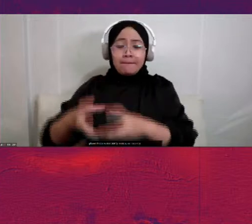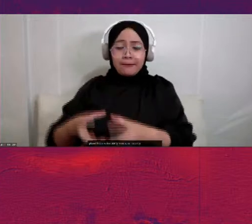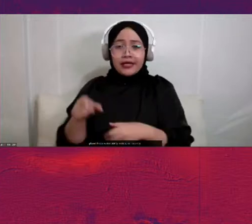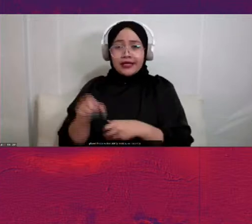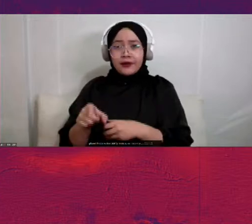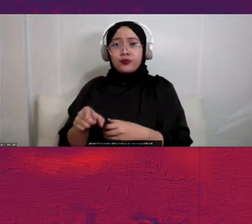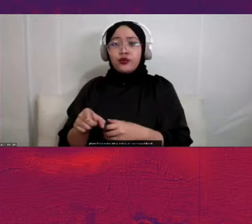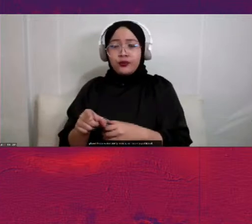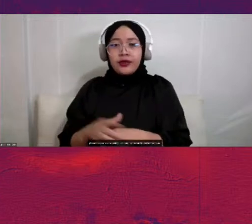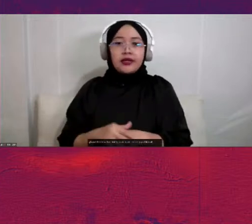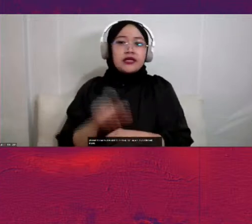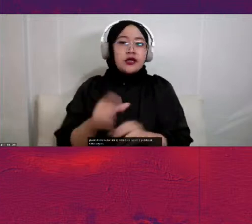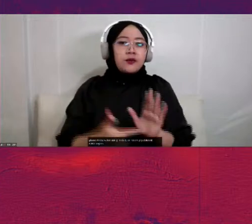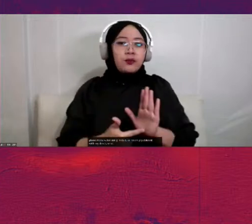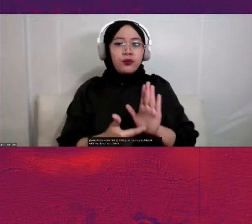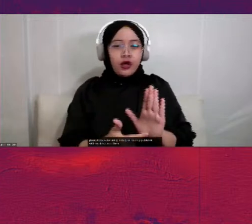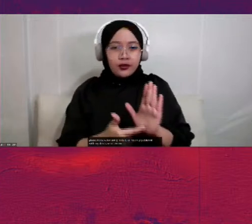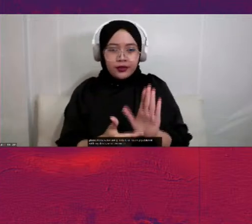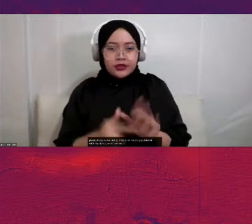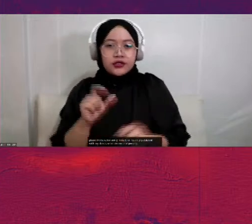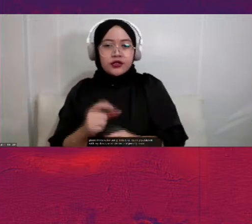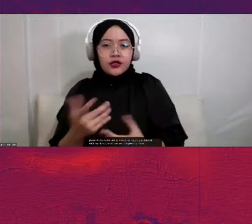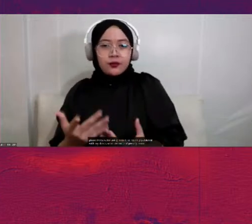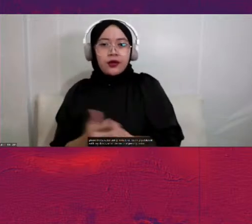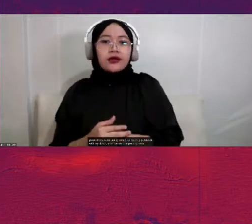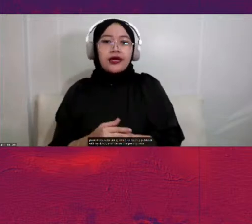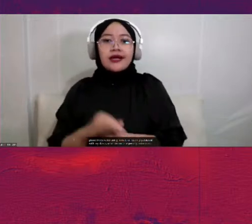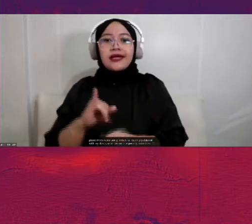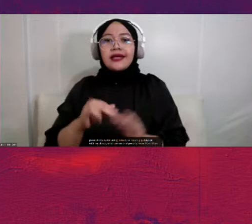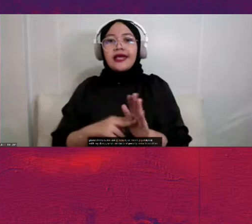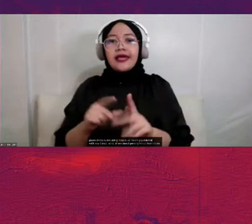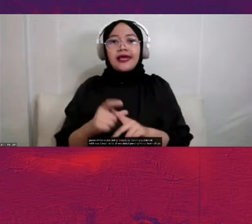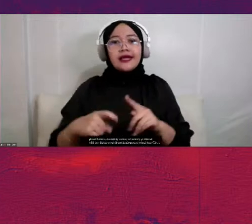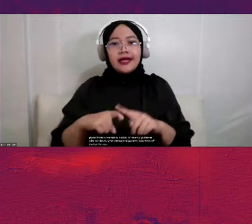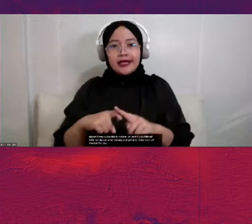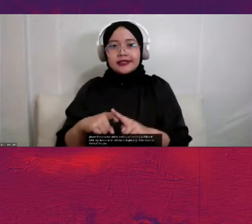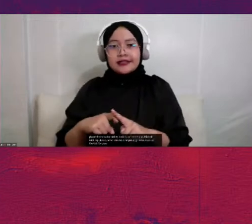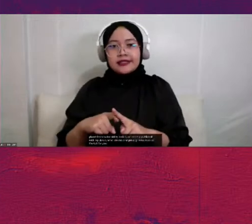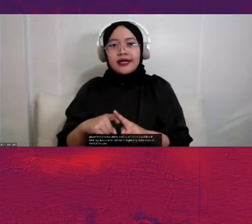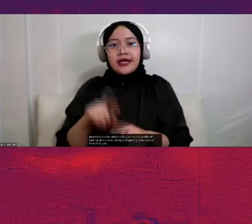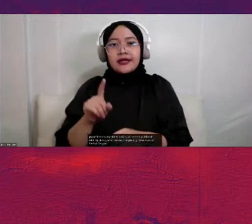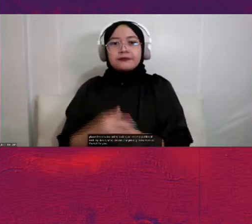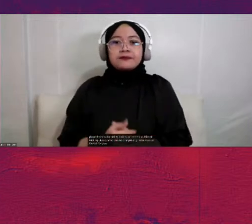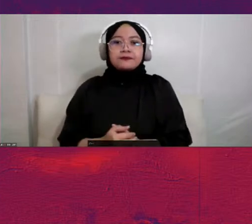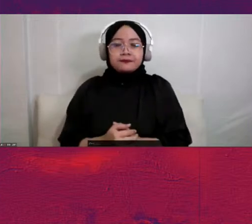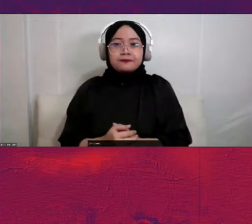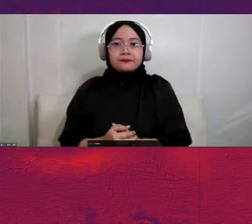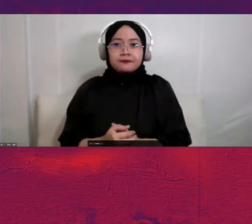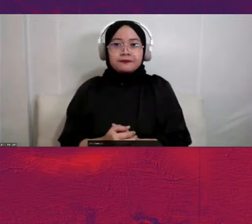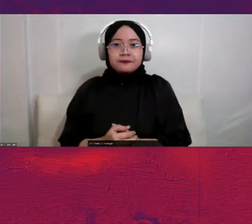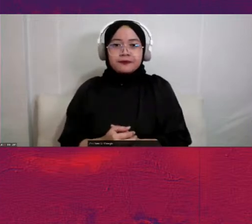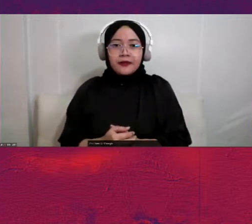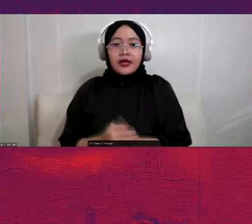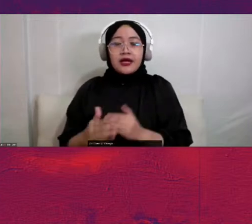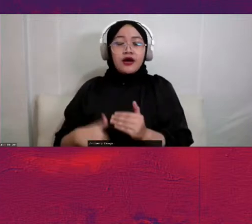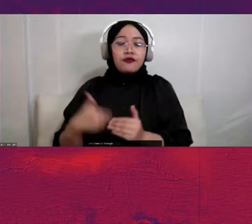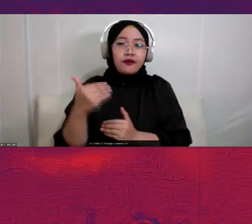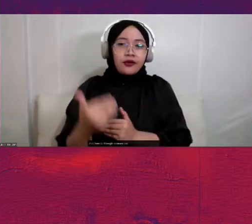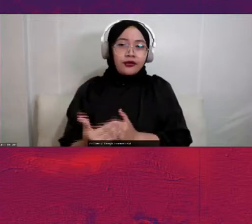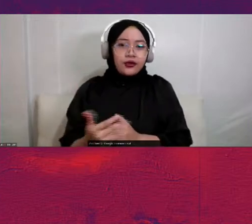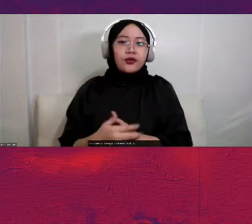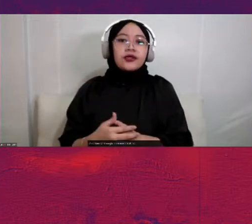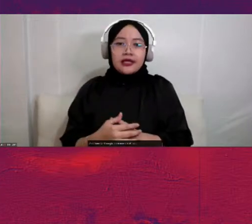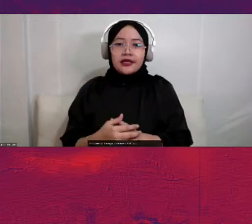recently published Rural Multidimensional Poverty Index from OPHI and the FAO. And how far, though,